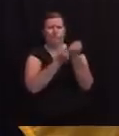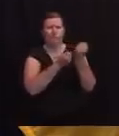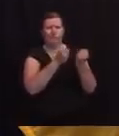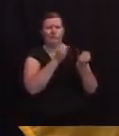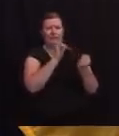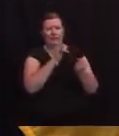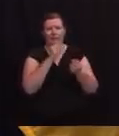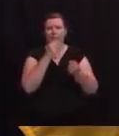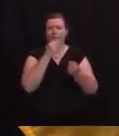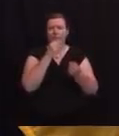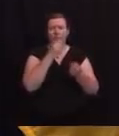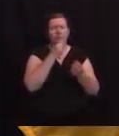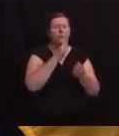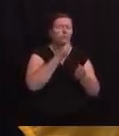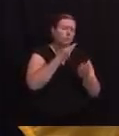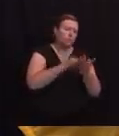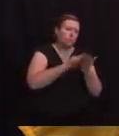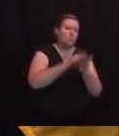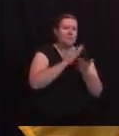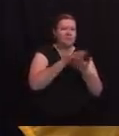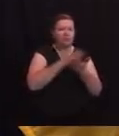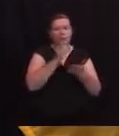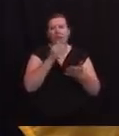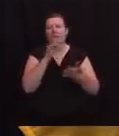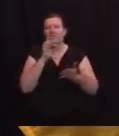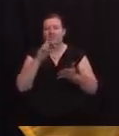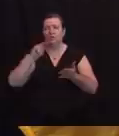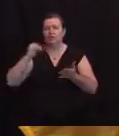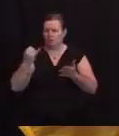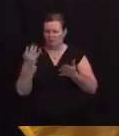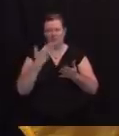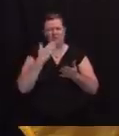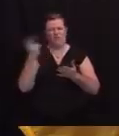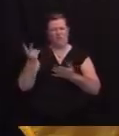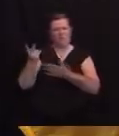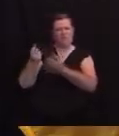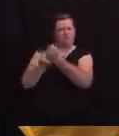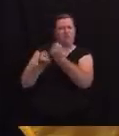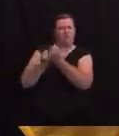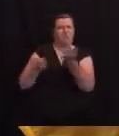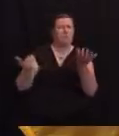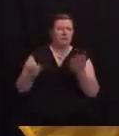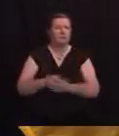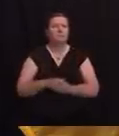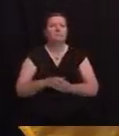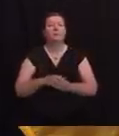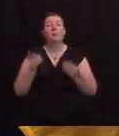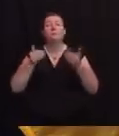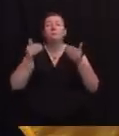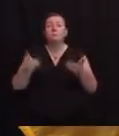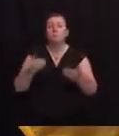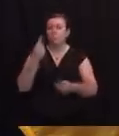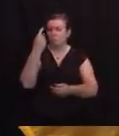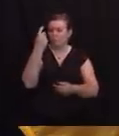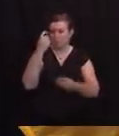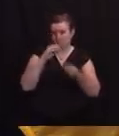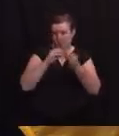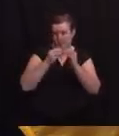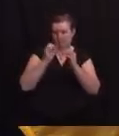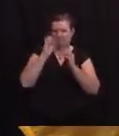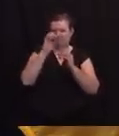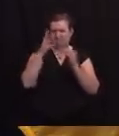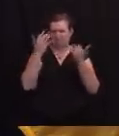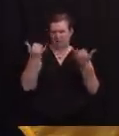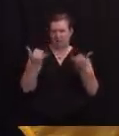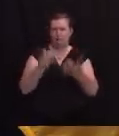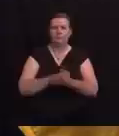insecurity and hunger. And before I turn things over to you, Judy, I just want to mention one more number for today. This is a big one,